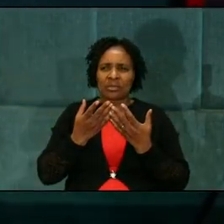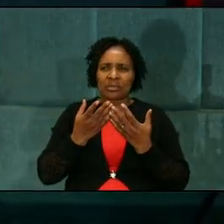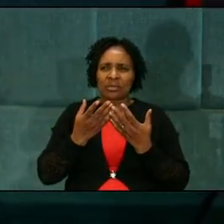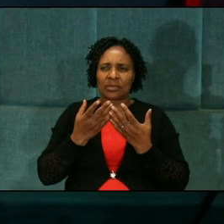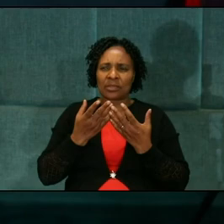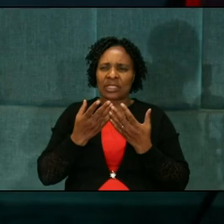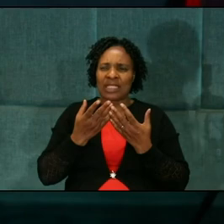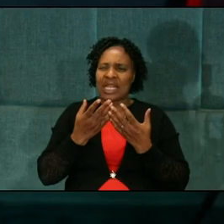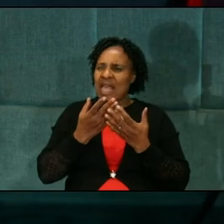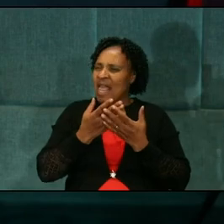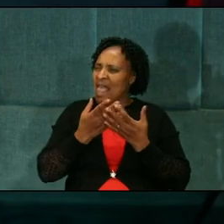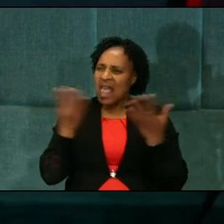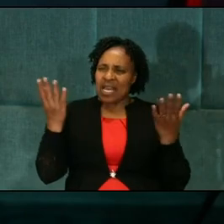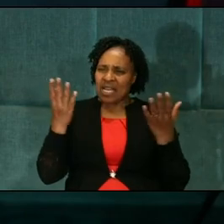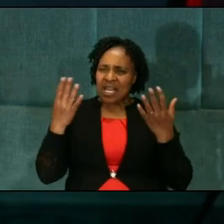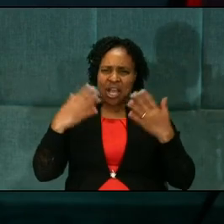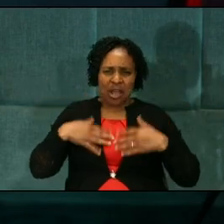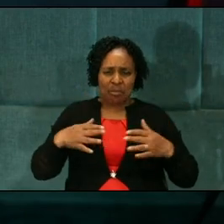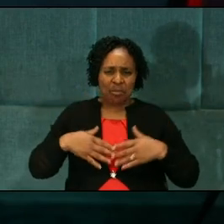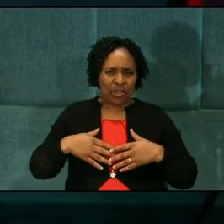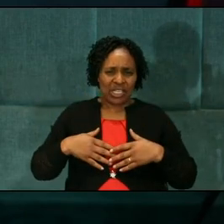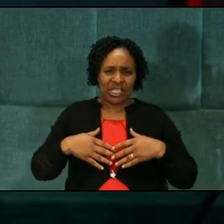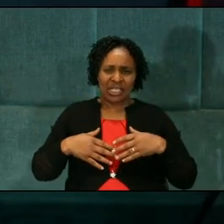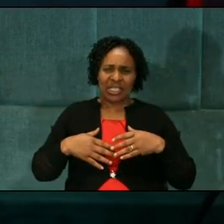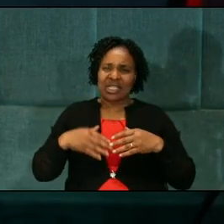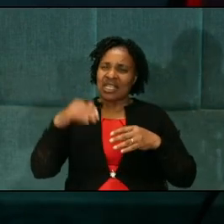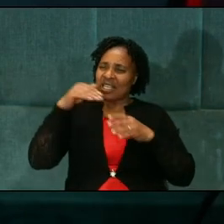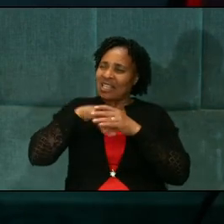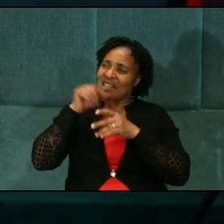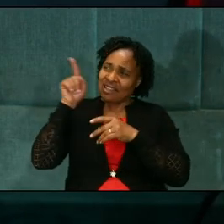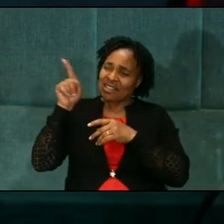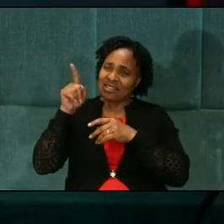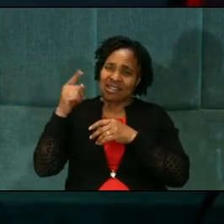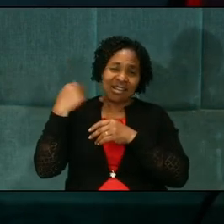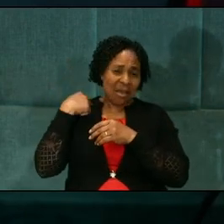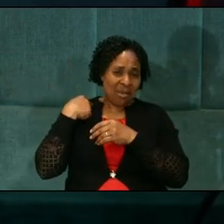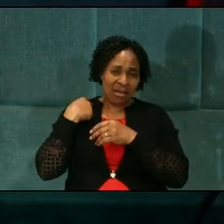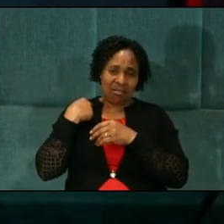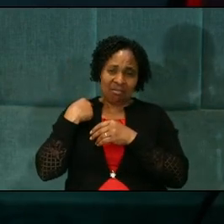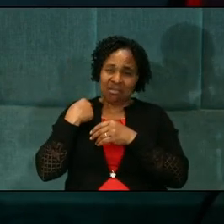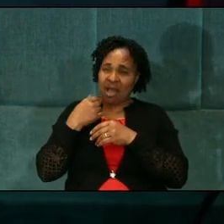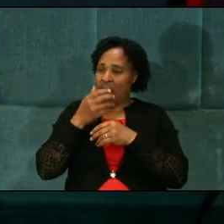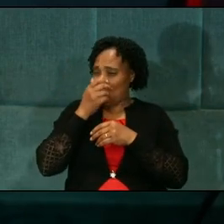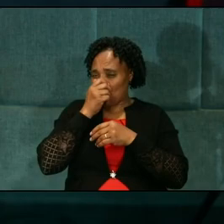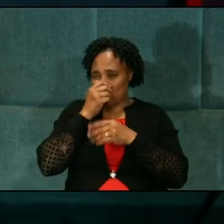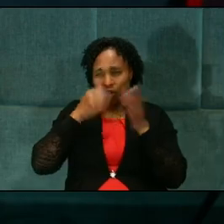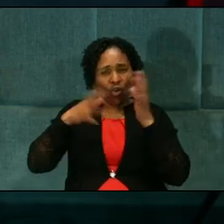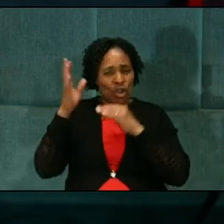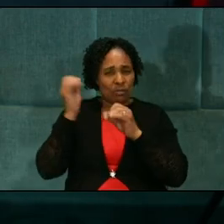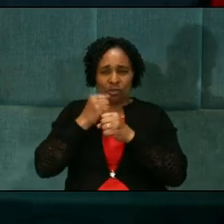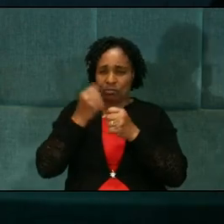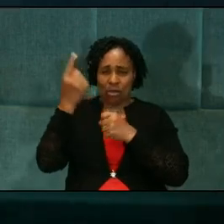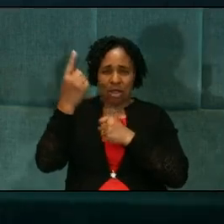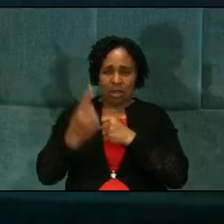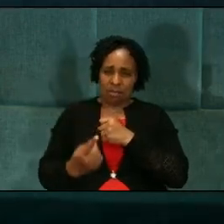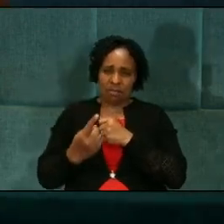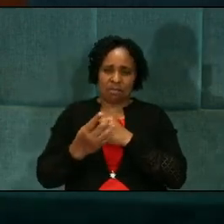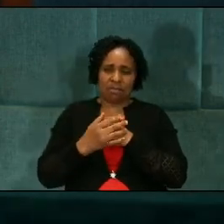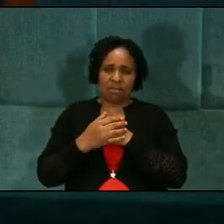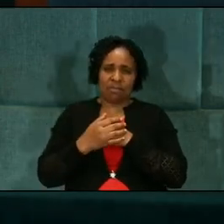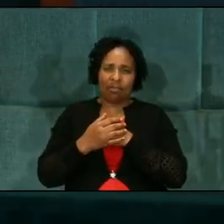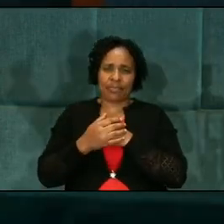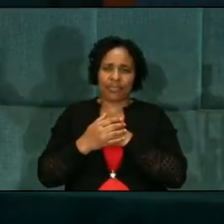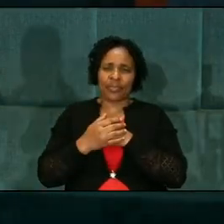I wonder if anybody I know will be in that number. I wish to God it doesn't happen. I wonder if there's any family